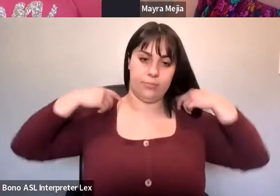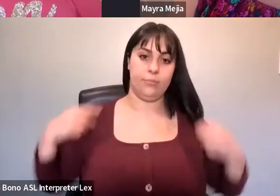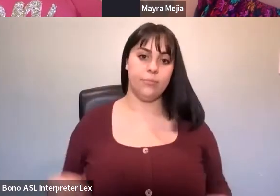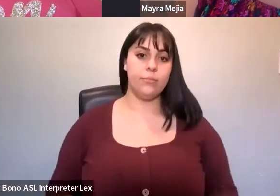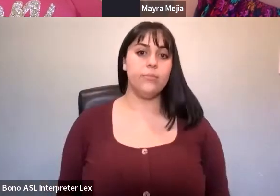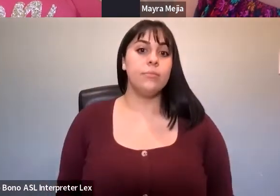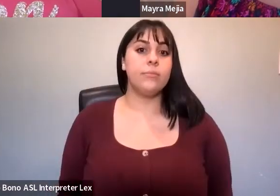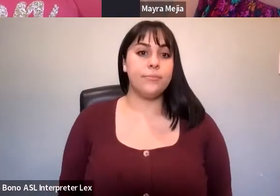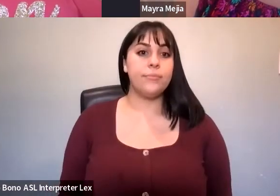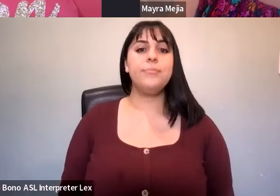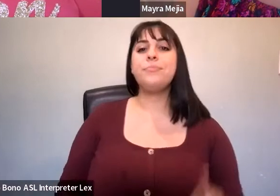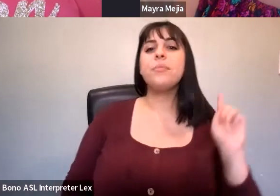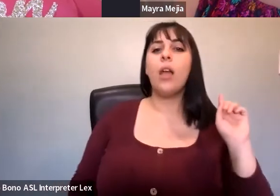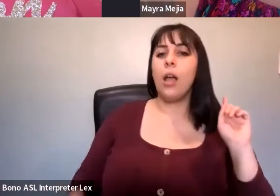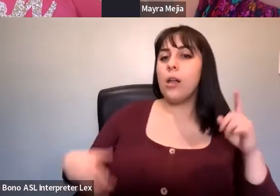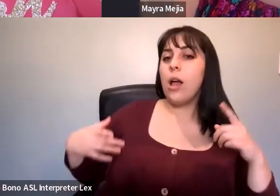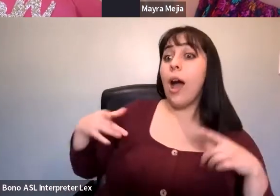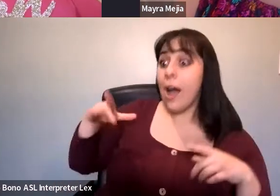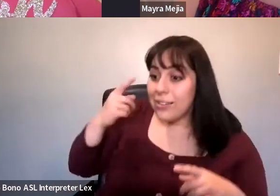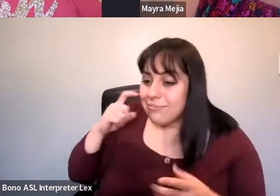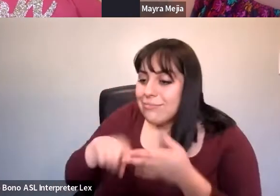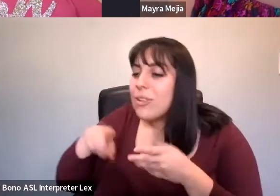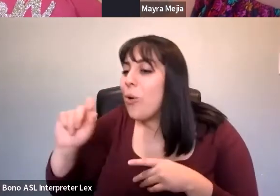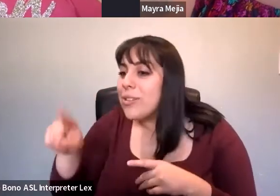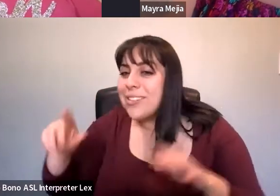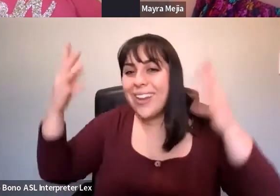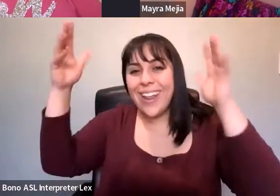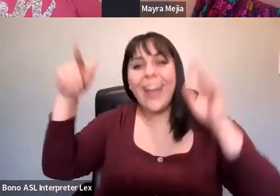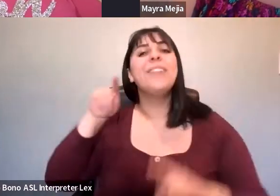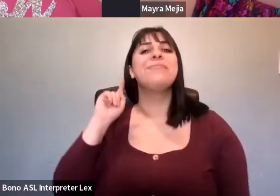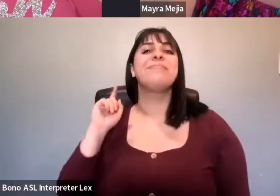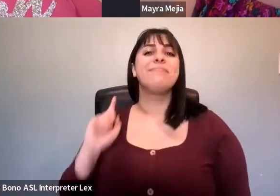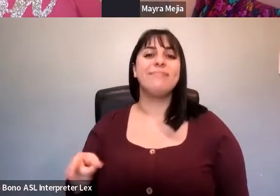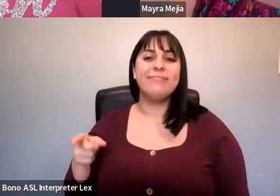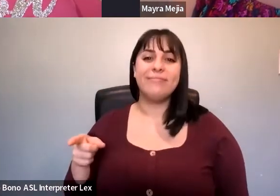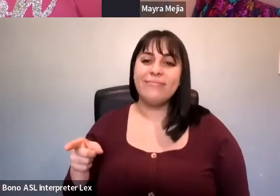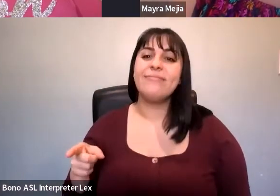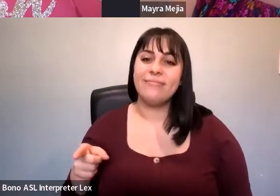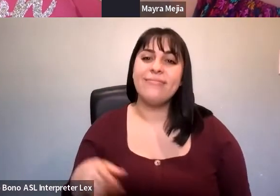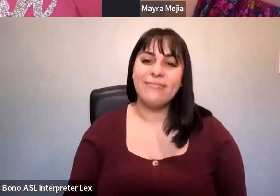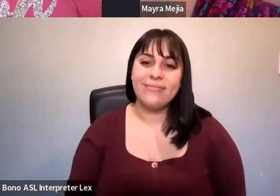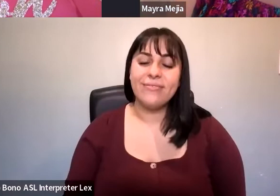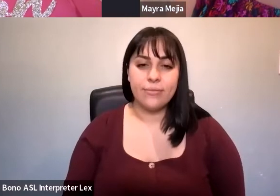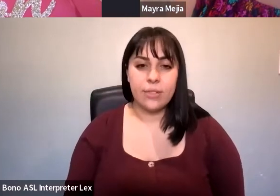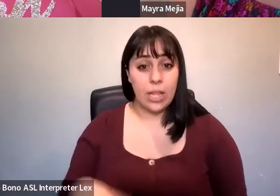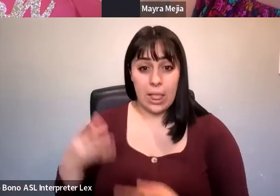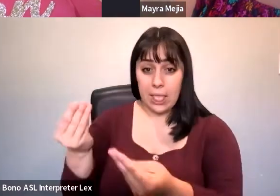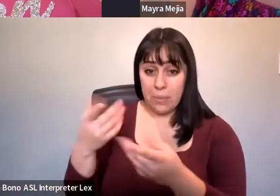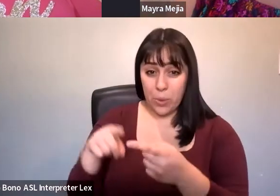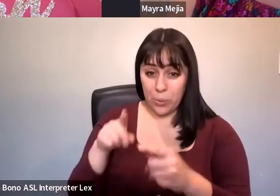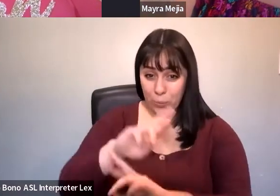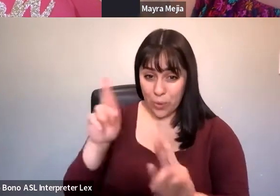And while you're doing that, I also have a question for you. Yay. Ooh, okay. Let me know when you're ready.